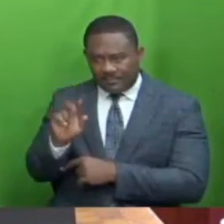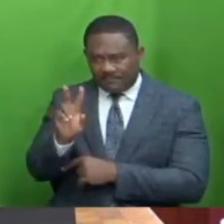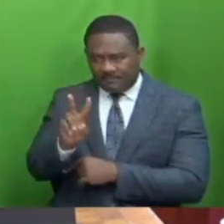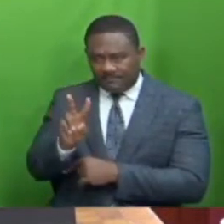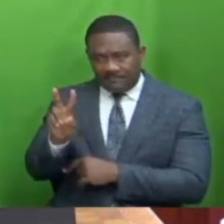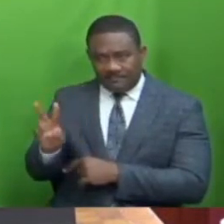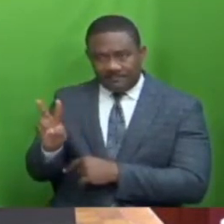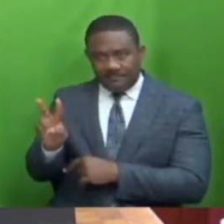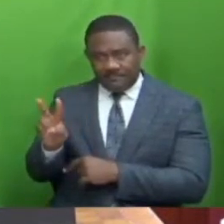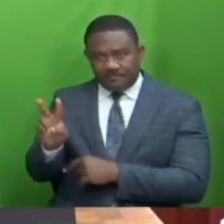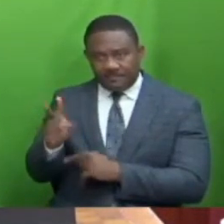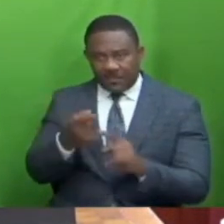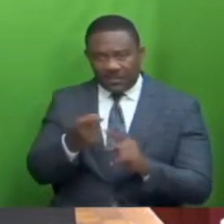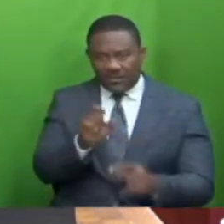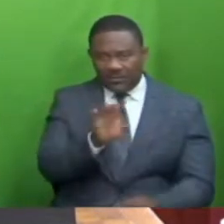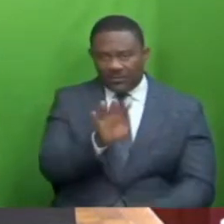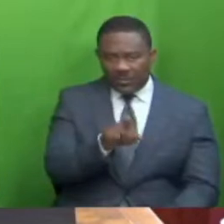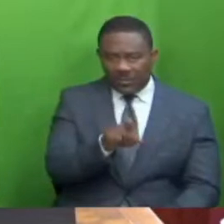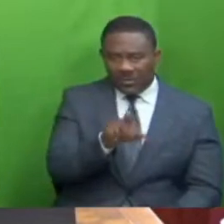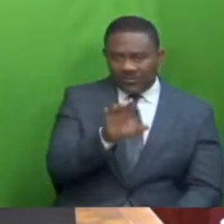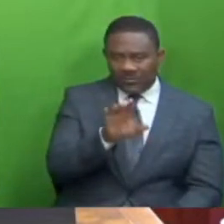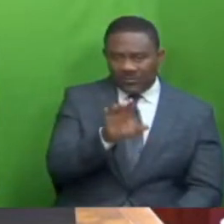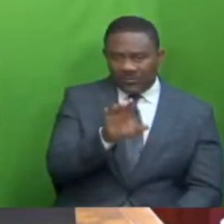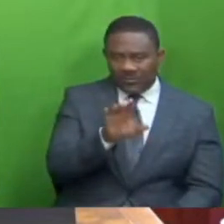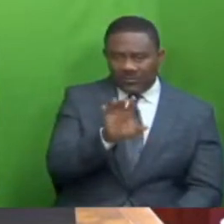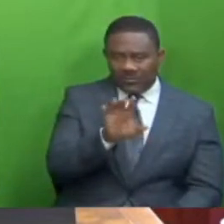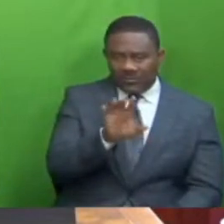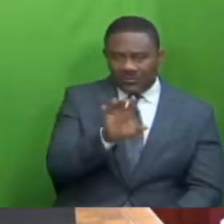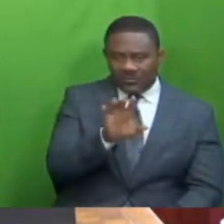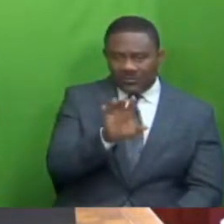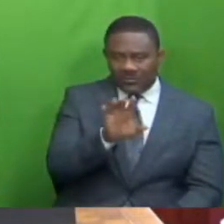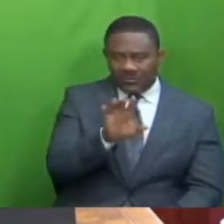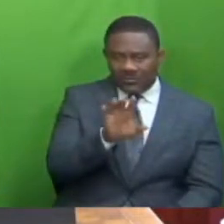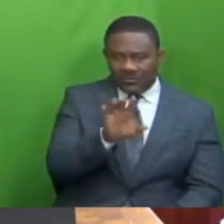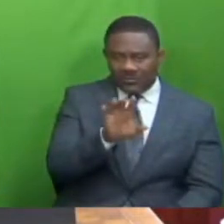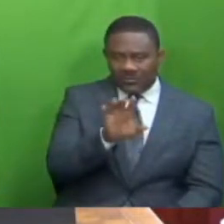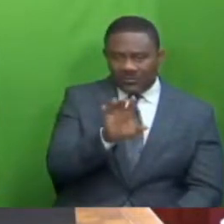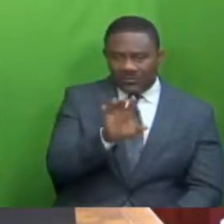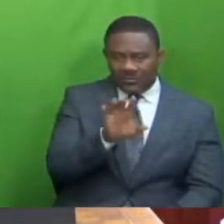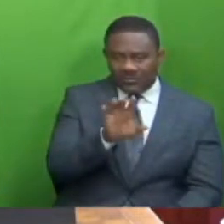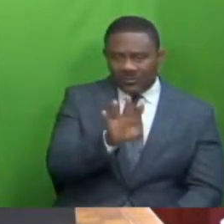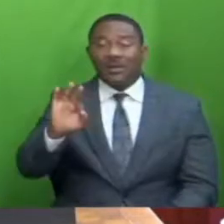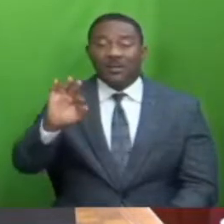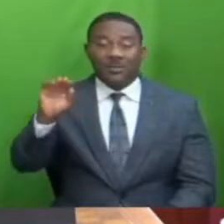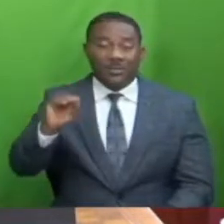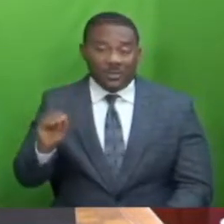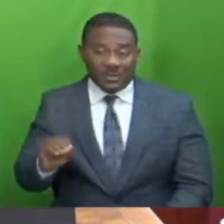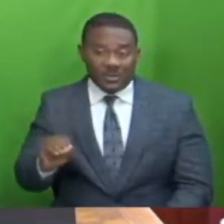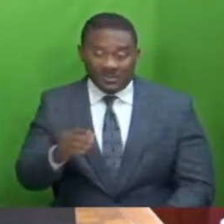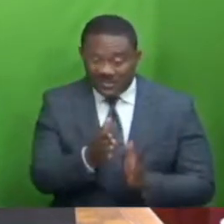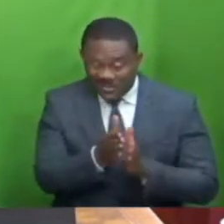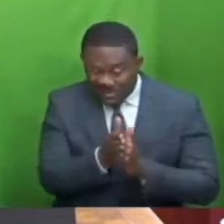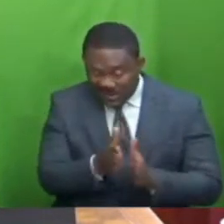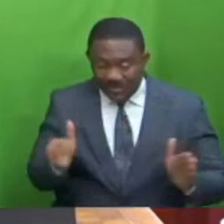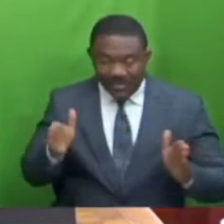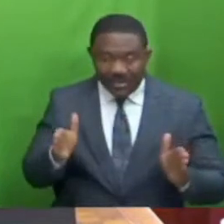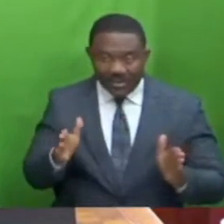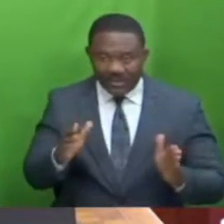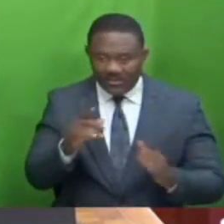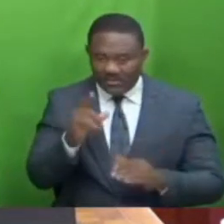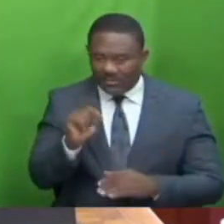from 12.49% and 13.19% respectively in the same period